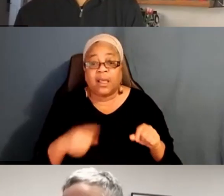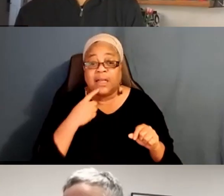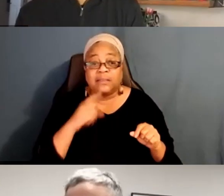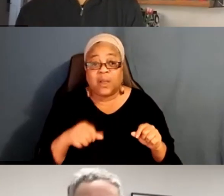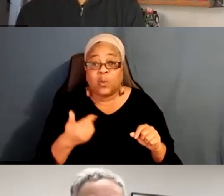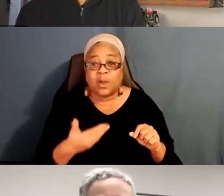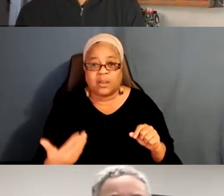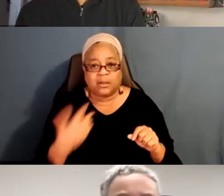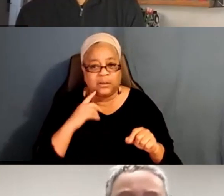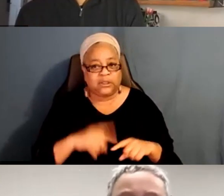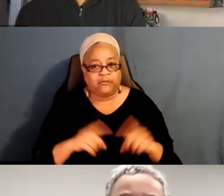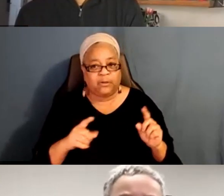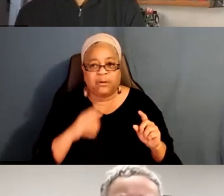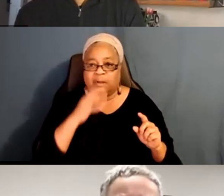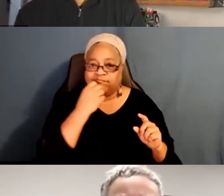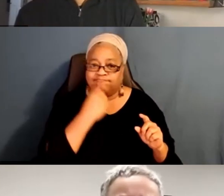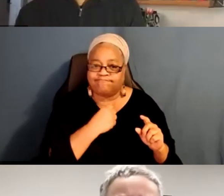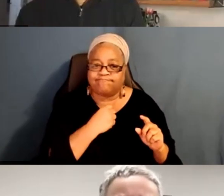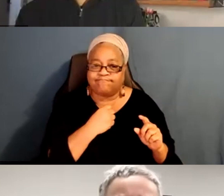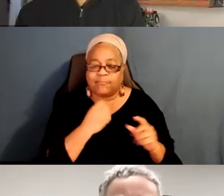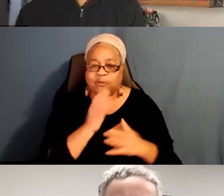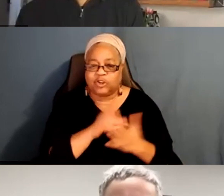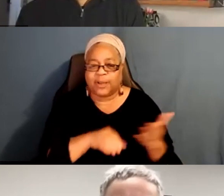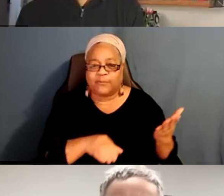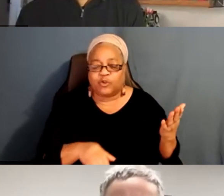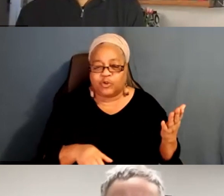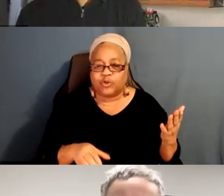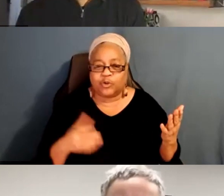so love the chapter, what is it,